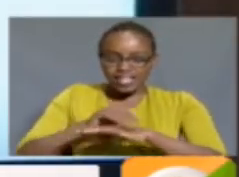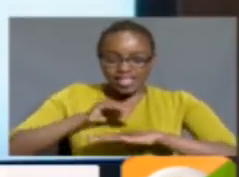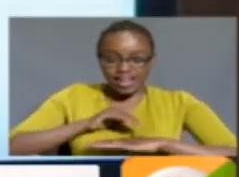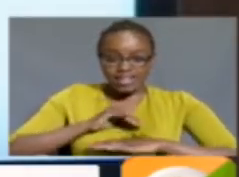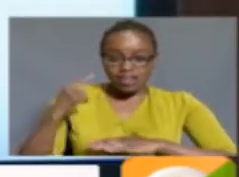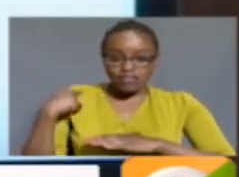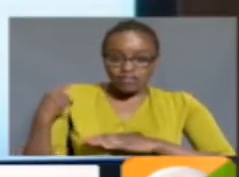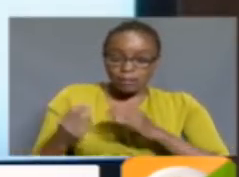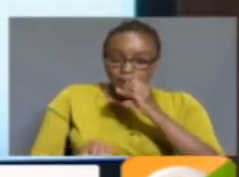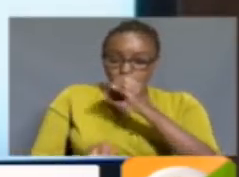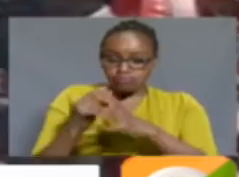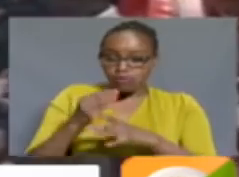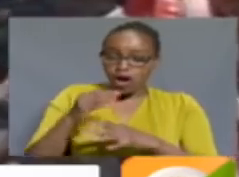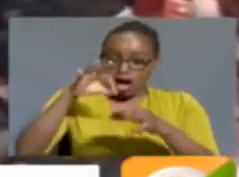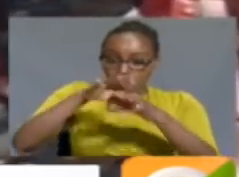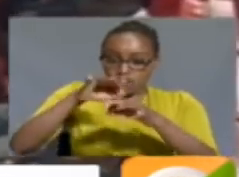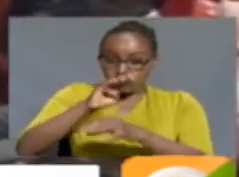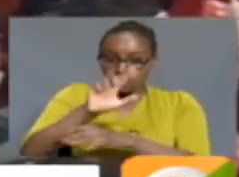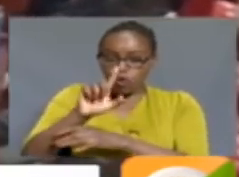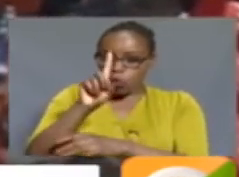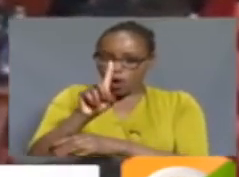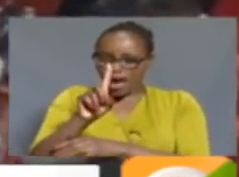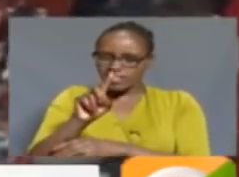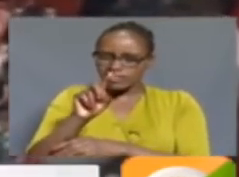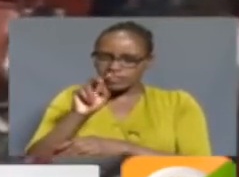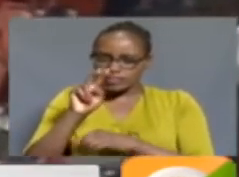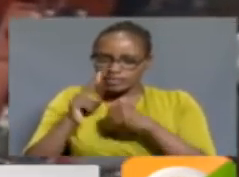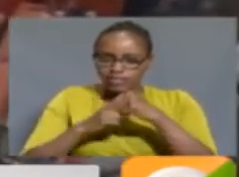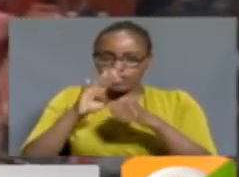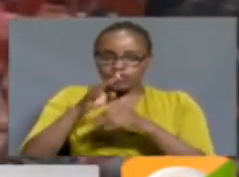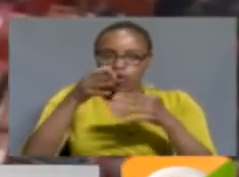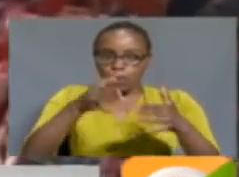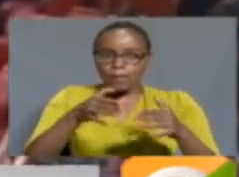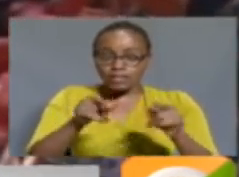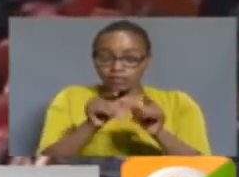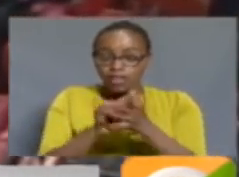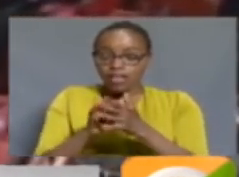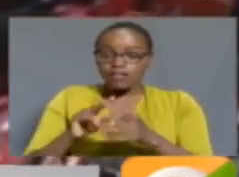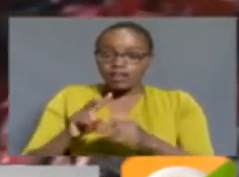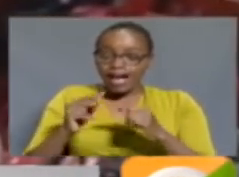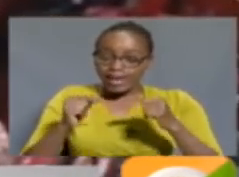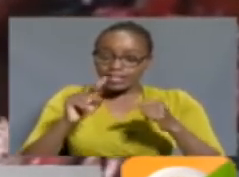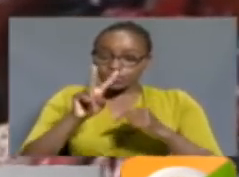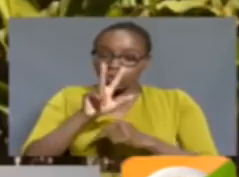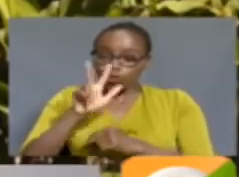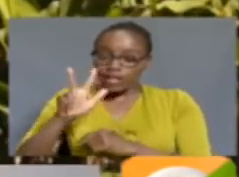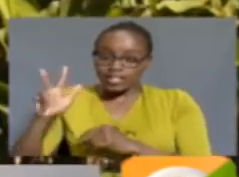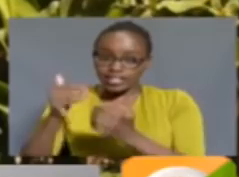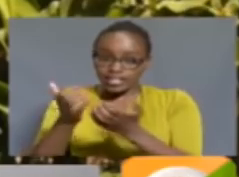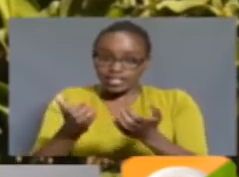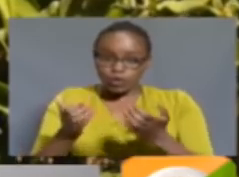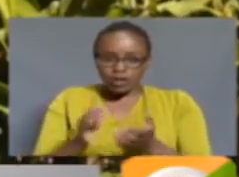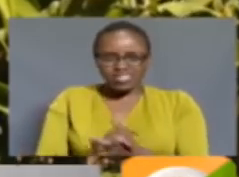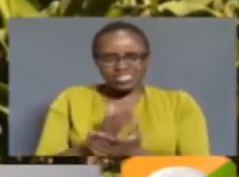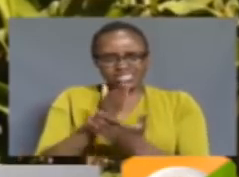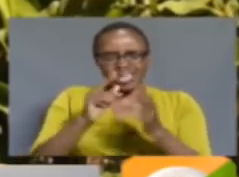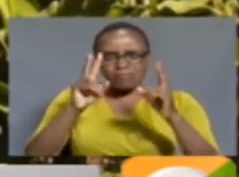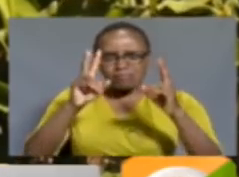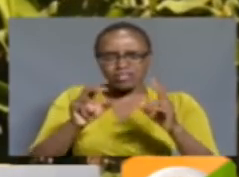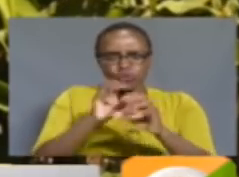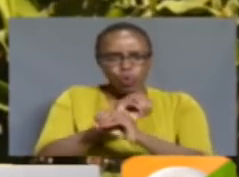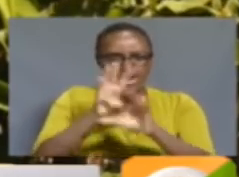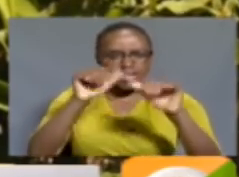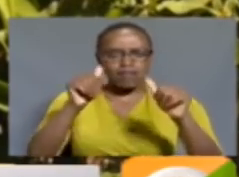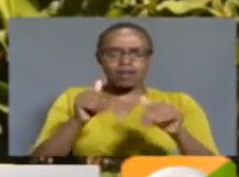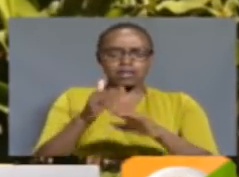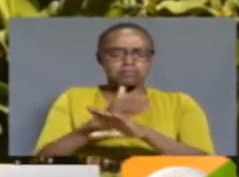to initiate a vote on the bill. Only 174 members were present against the 233 required. Some issues have not been